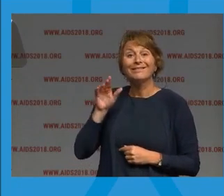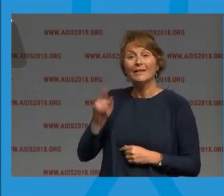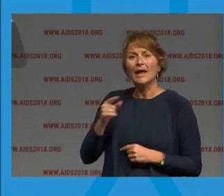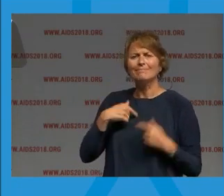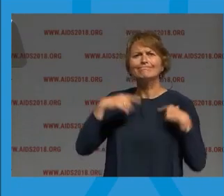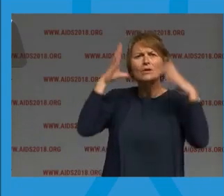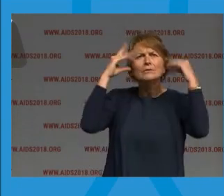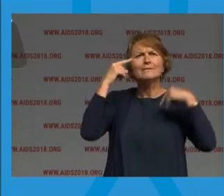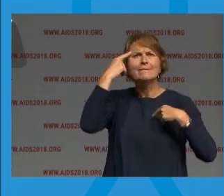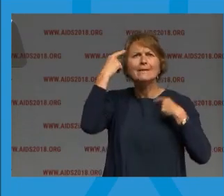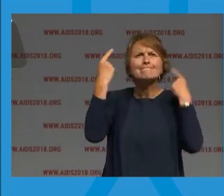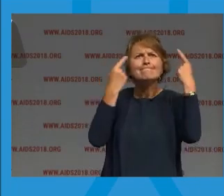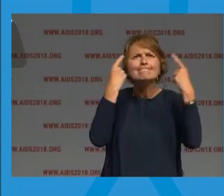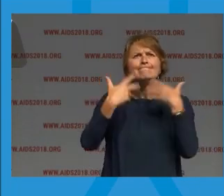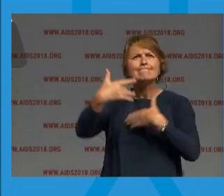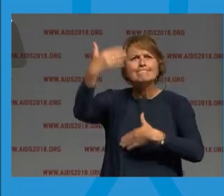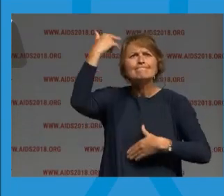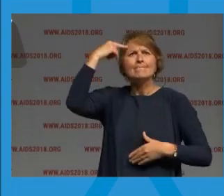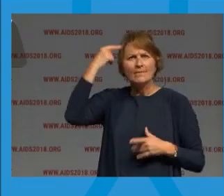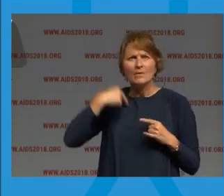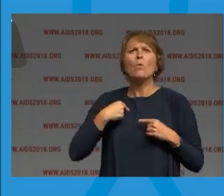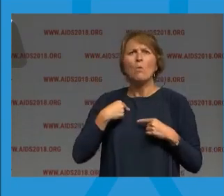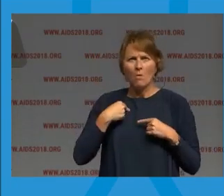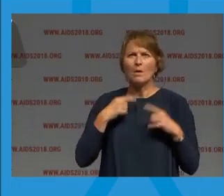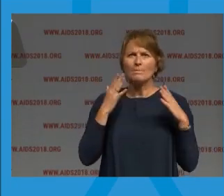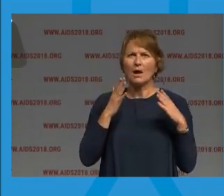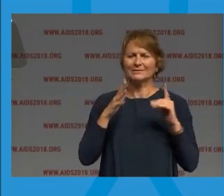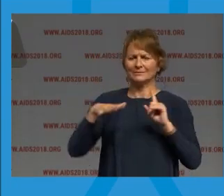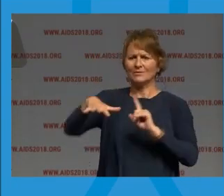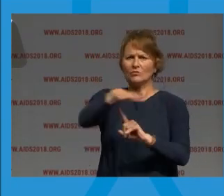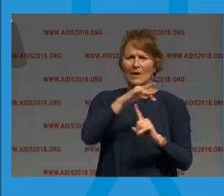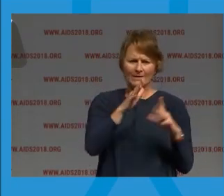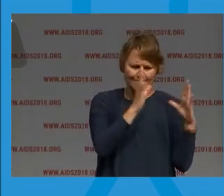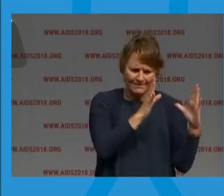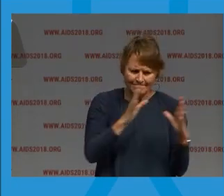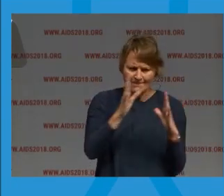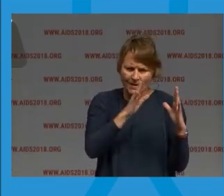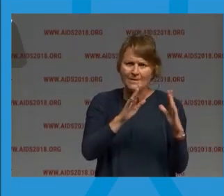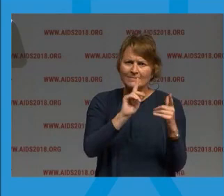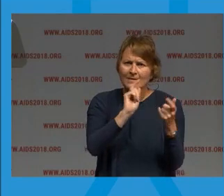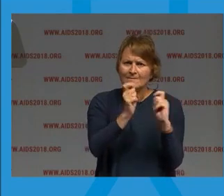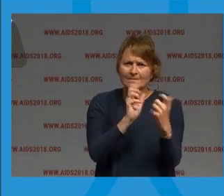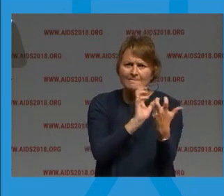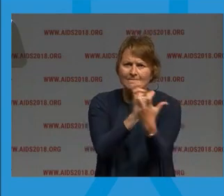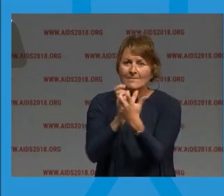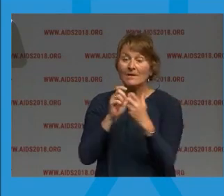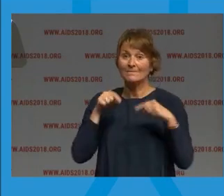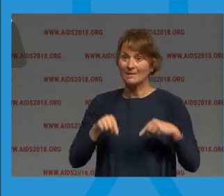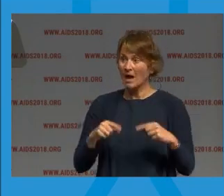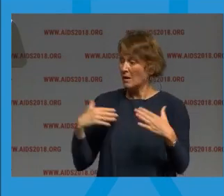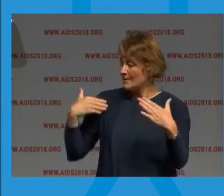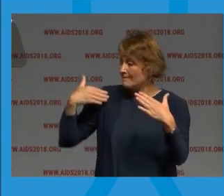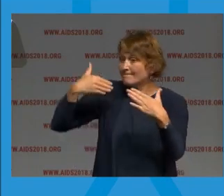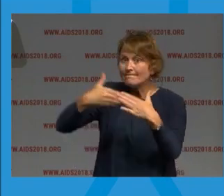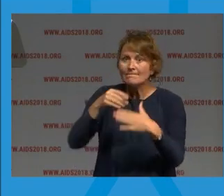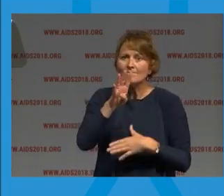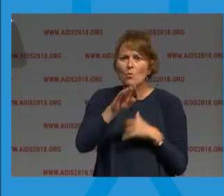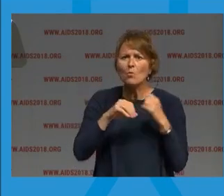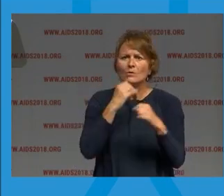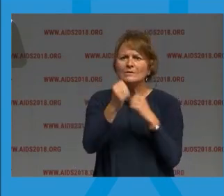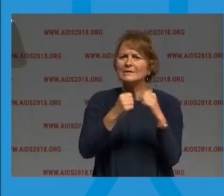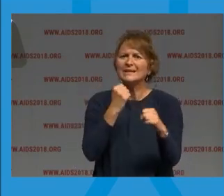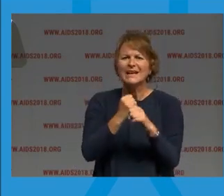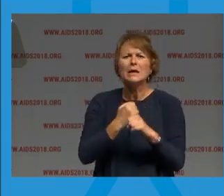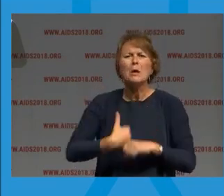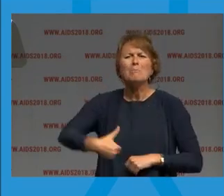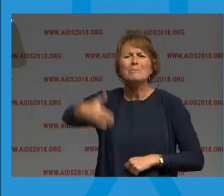around those prejudices. Some 400 years later, South Africa is still struggling to fully dismantle those